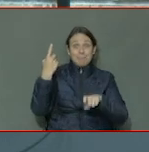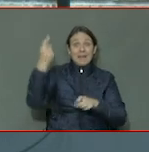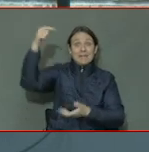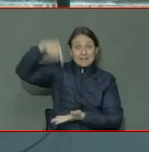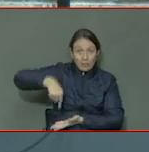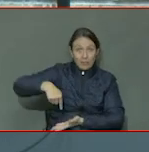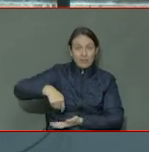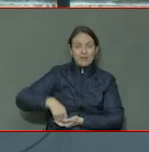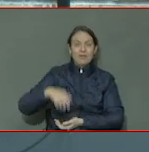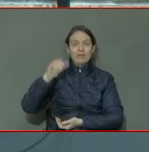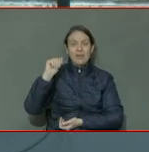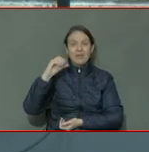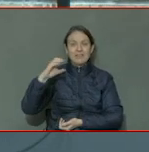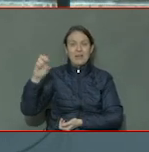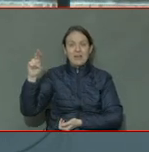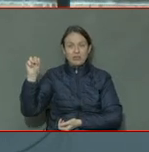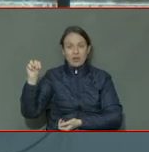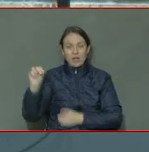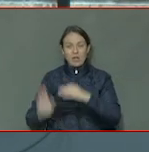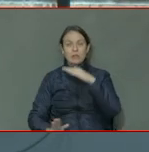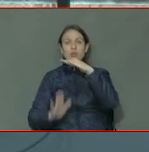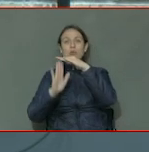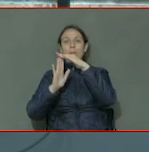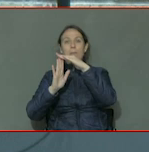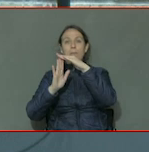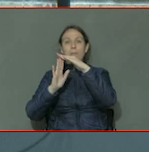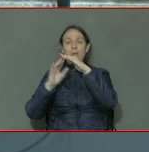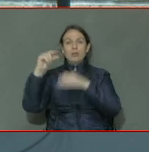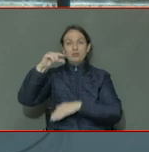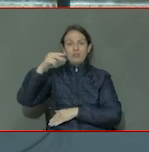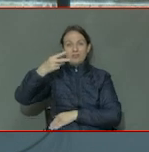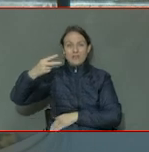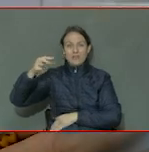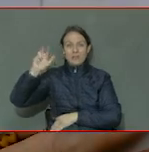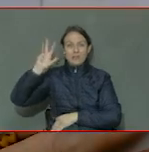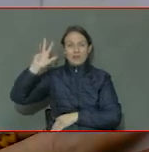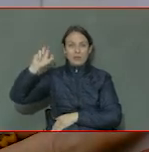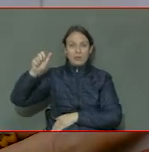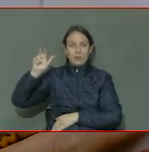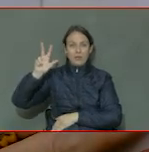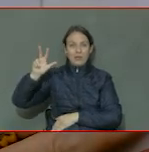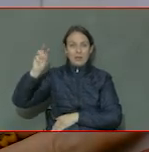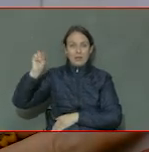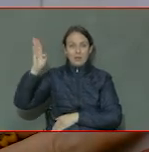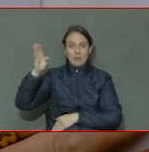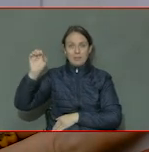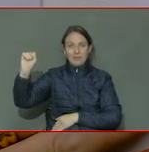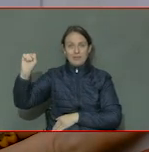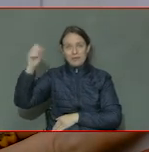the acceleration at the top, g equals 9.8 meters per second